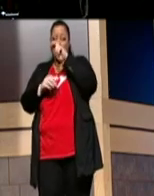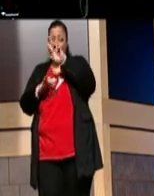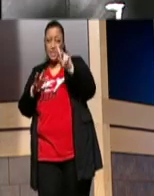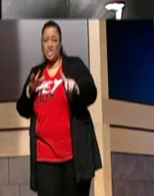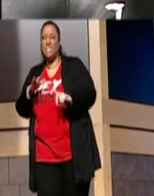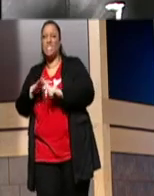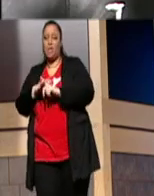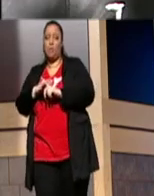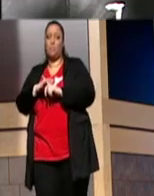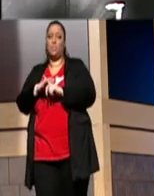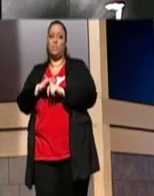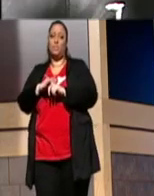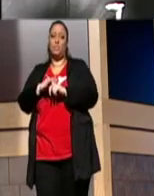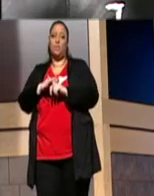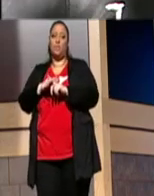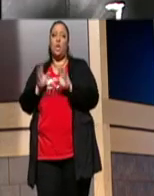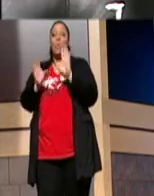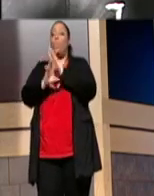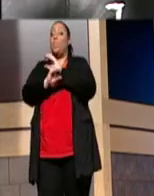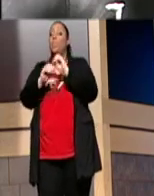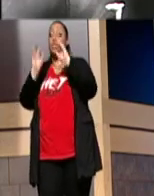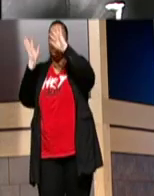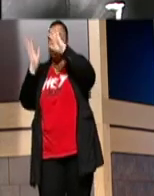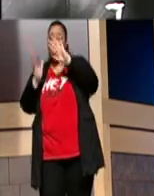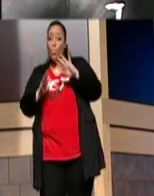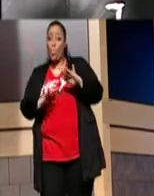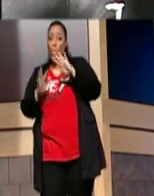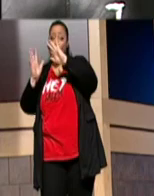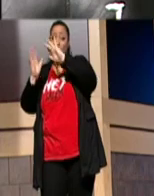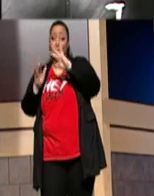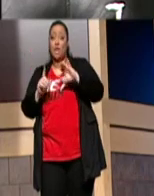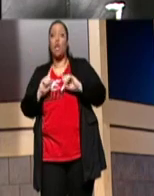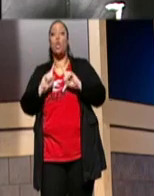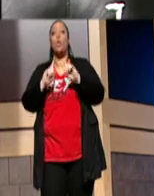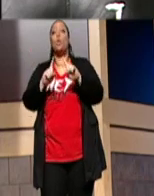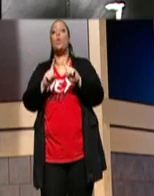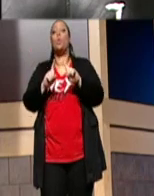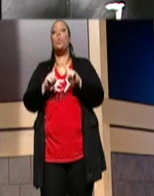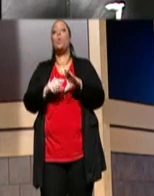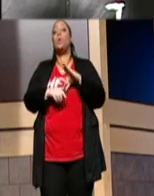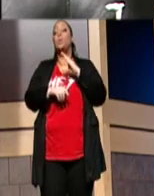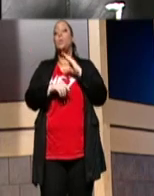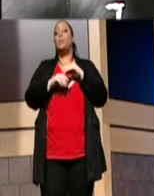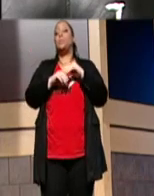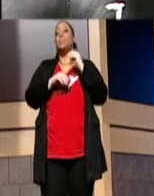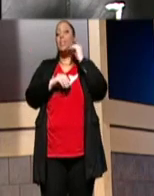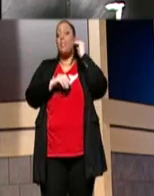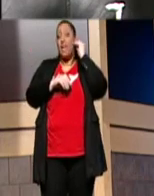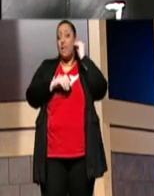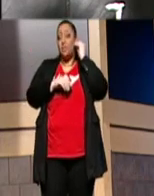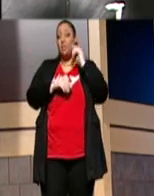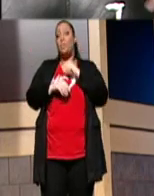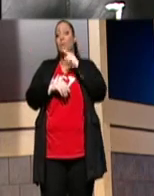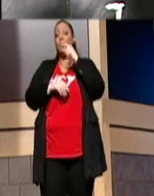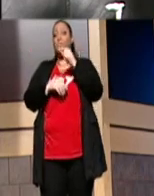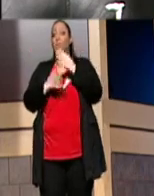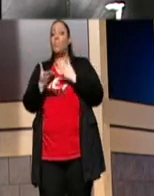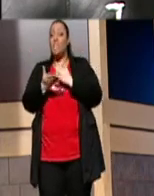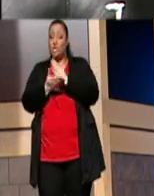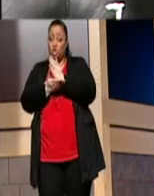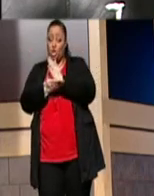comes, when there is no rain, go to the house. Make sure everything is all right. That's where we